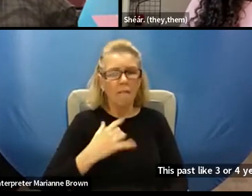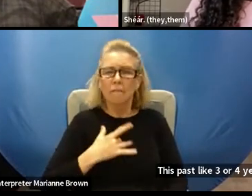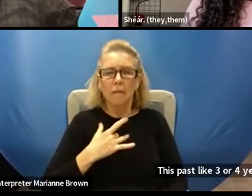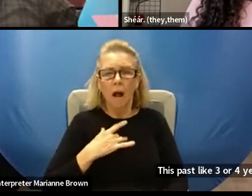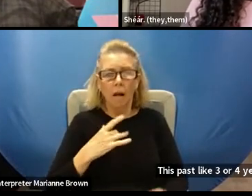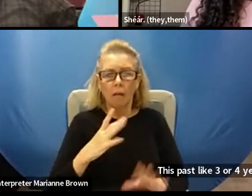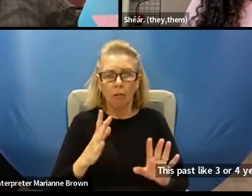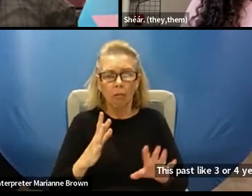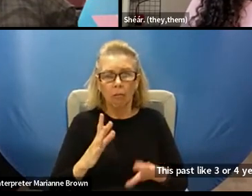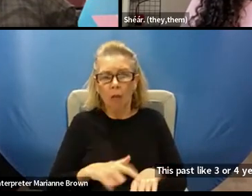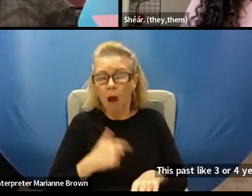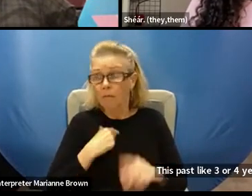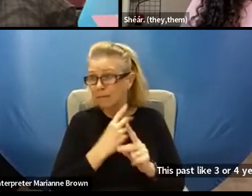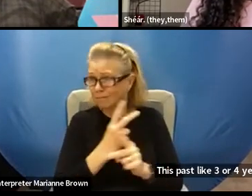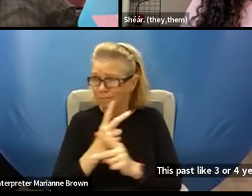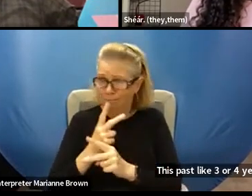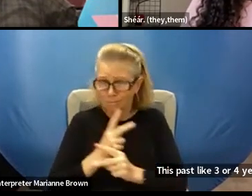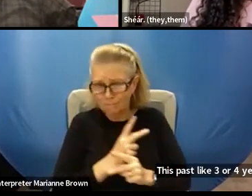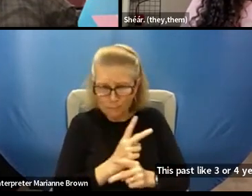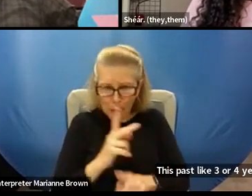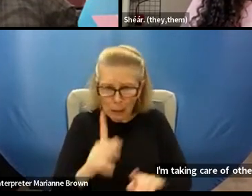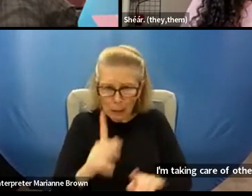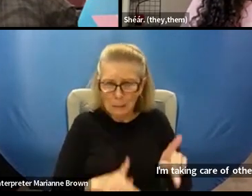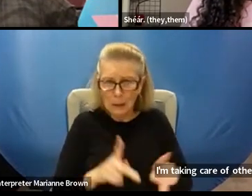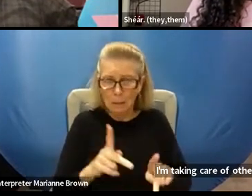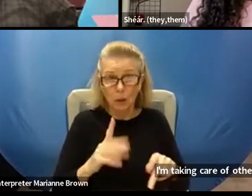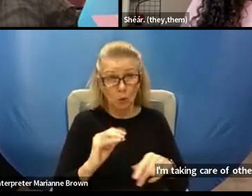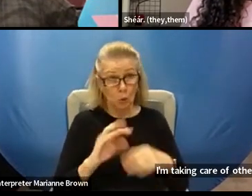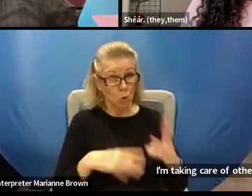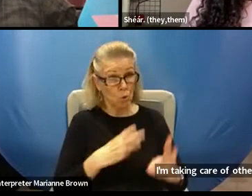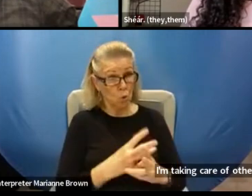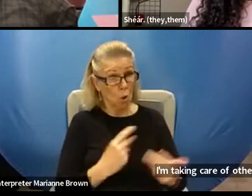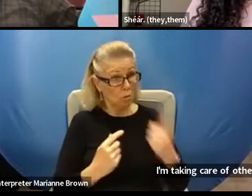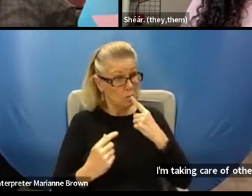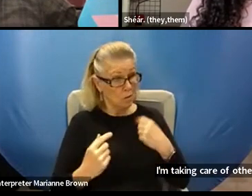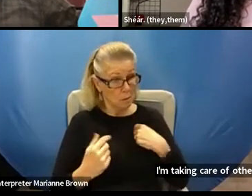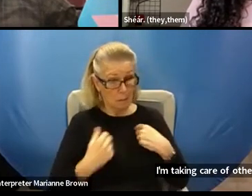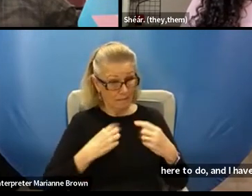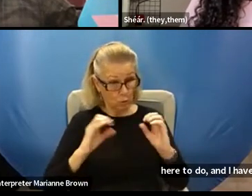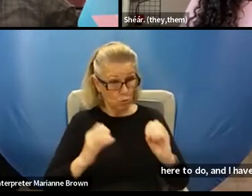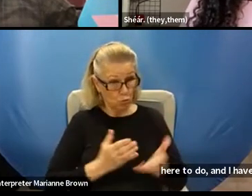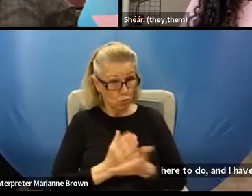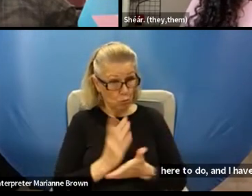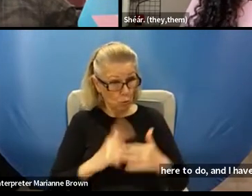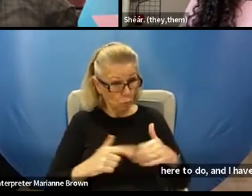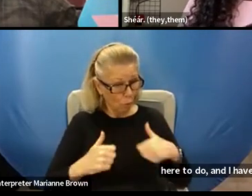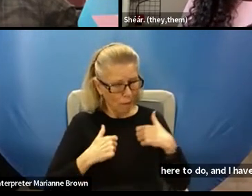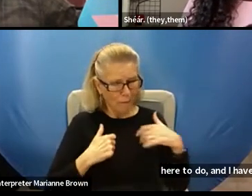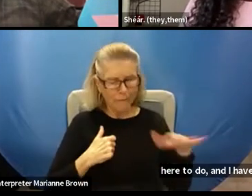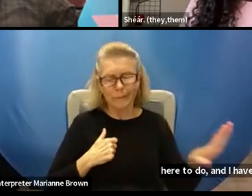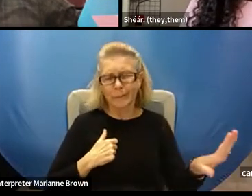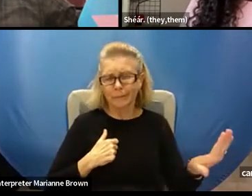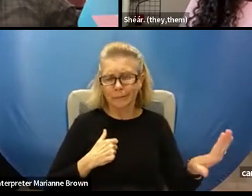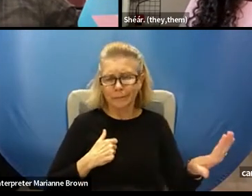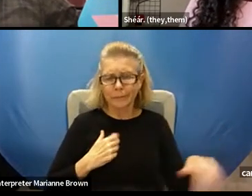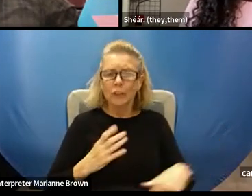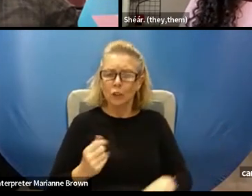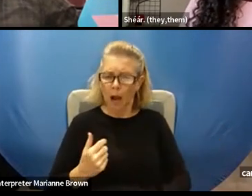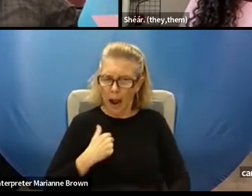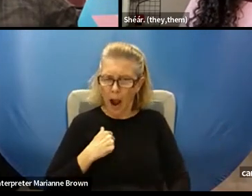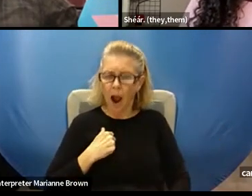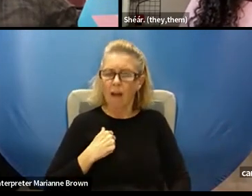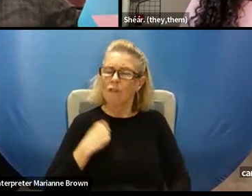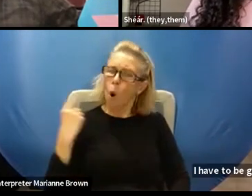to do. And I have the world telling me that I can't exist. I have to be gone. And I've always been here.